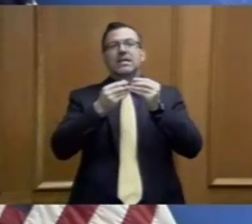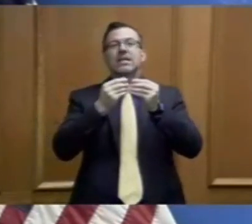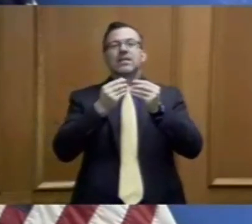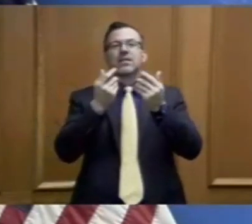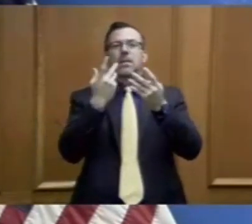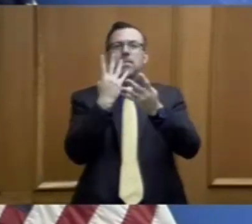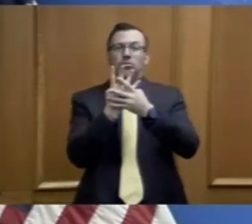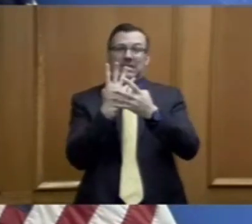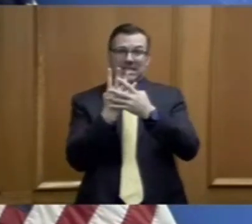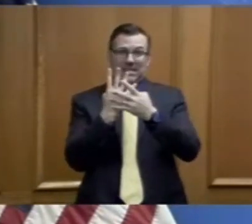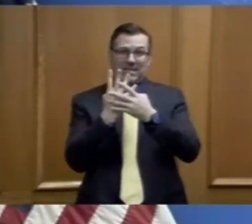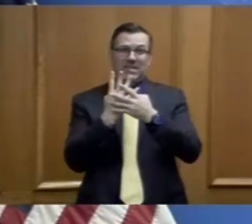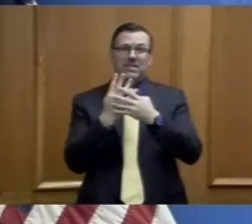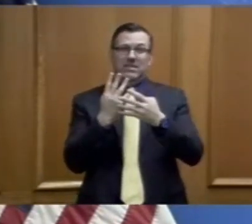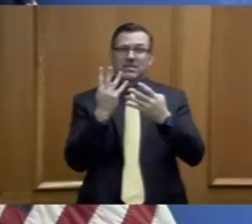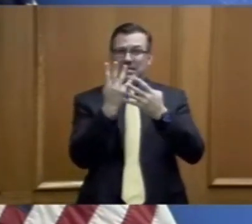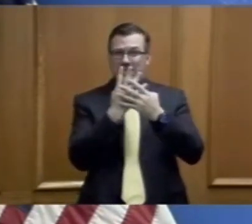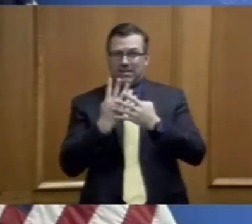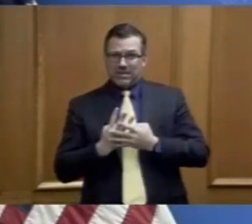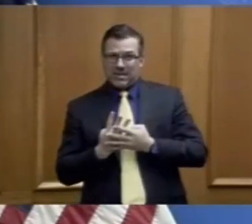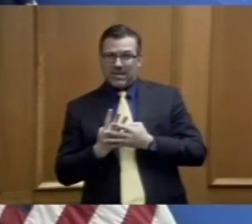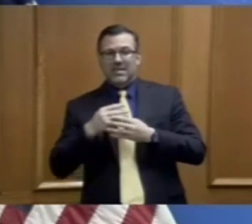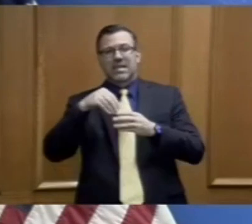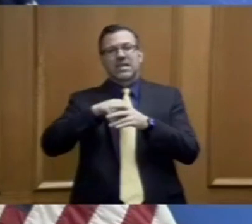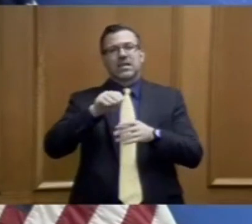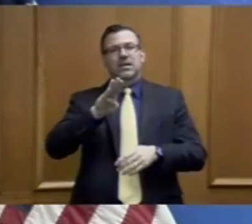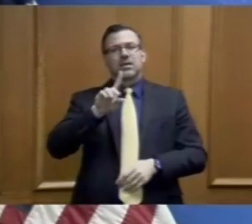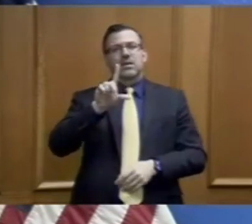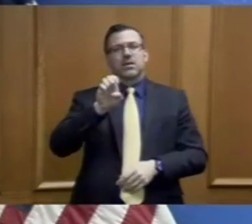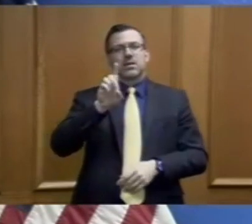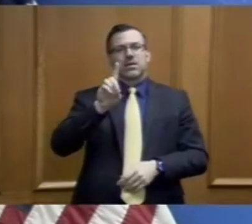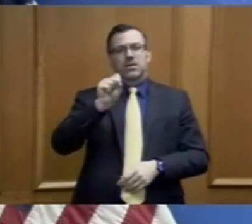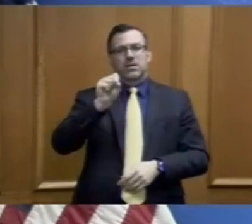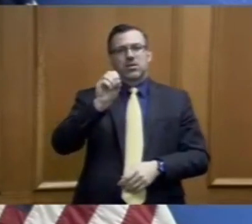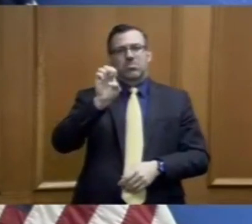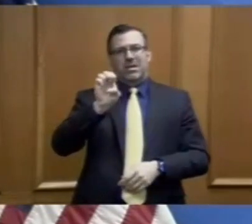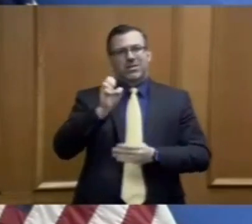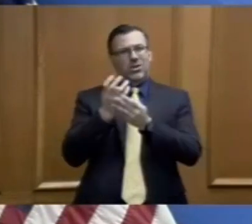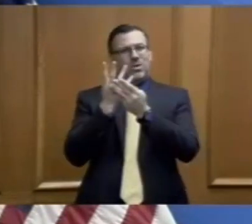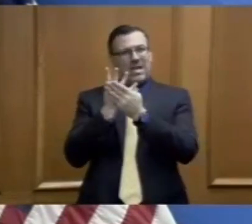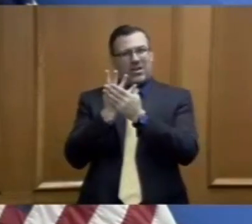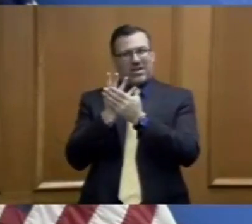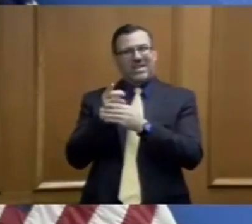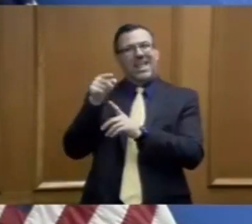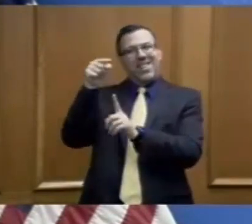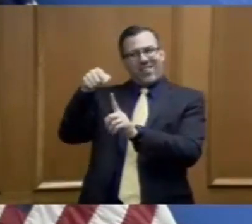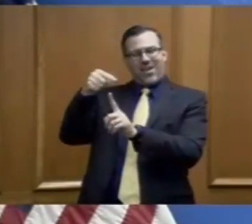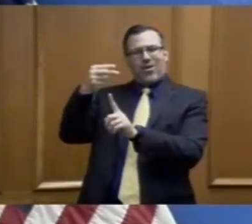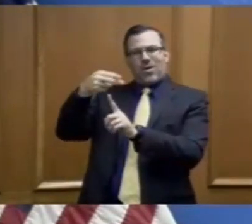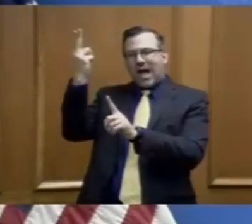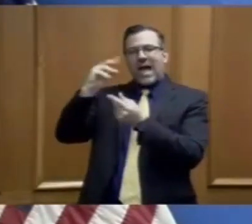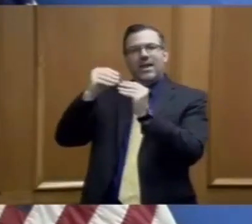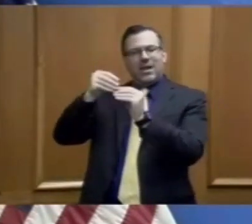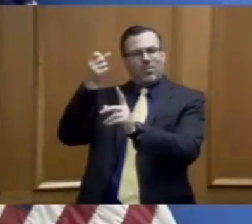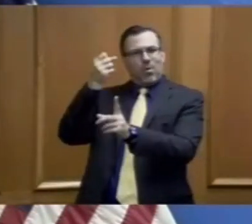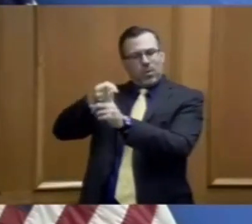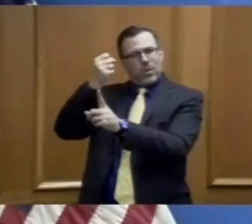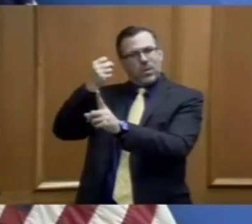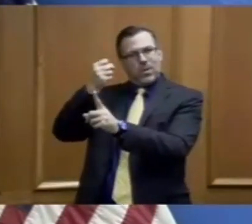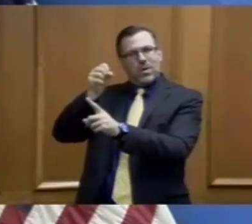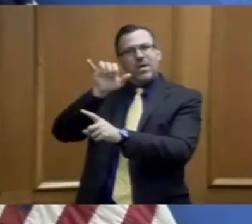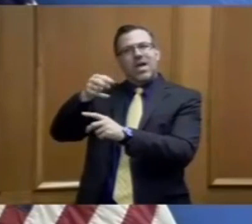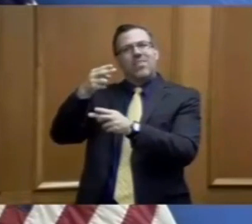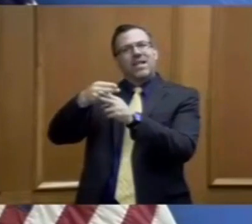testing, specifically in Bledsoe County at Bledsoe Correctional. They've had a high number of positives. That's what we call a high